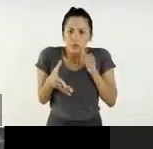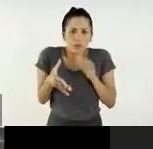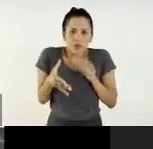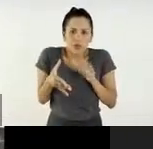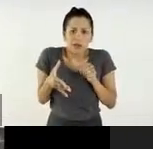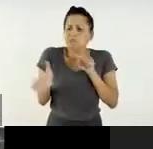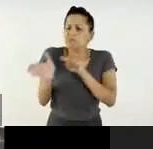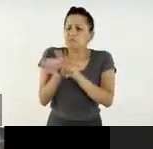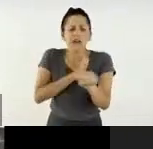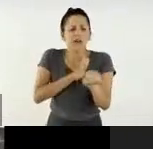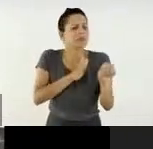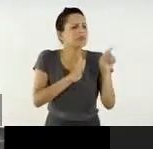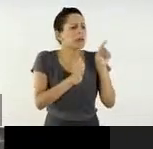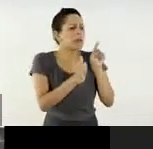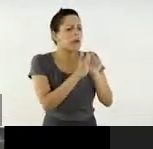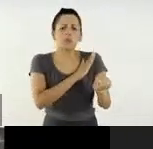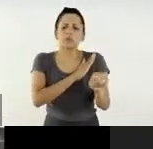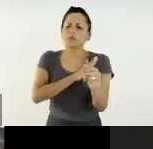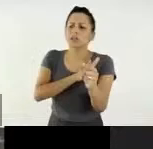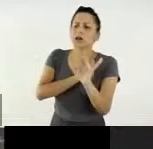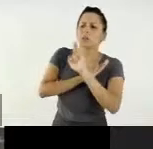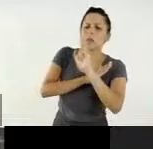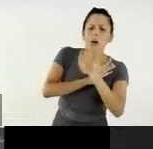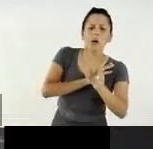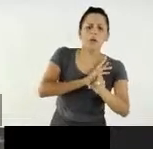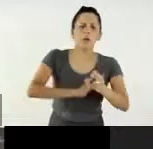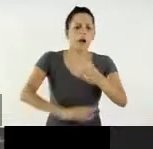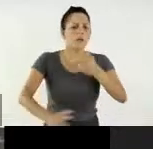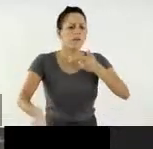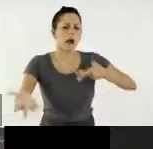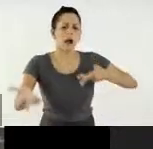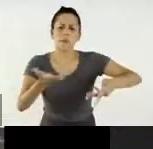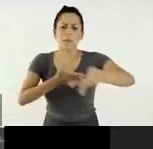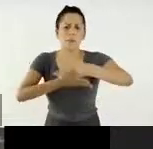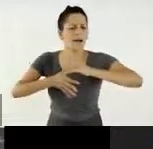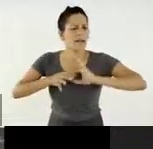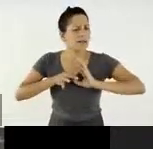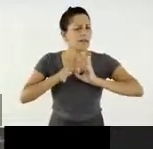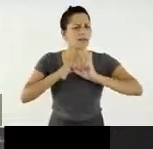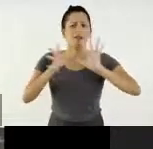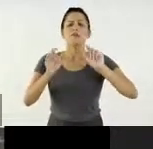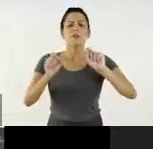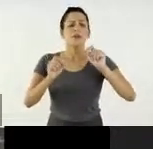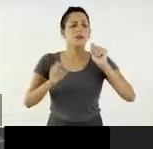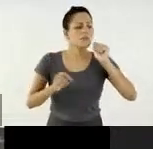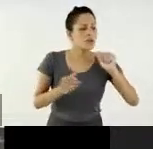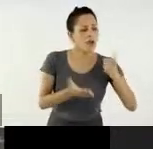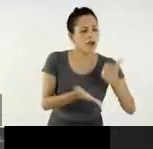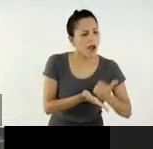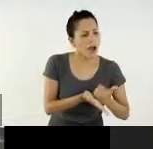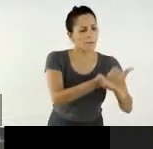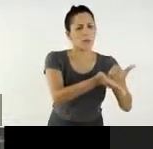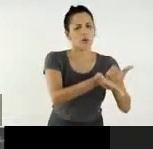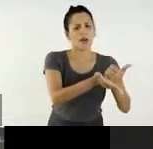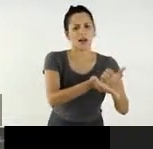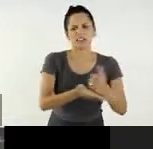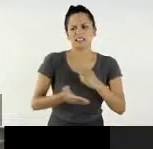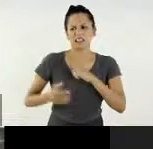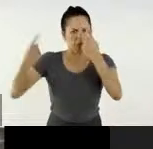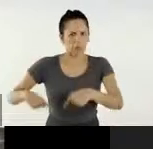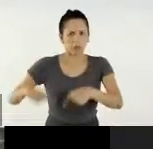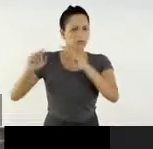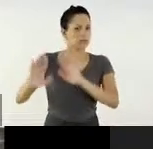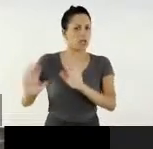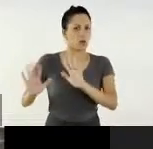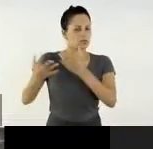They were structured for support and against competition, and took place in an isolated woodland setting with low-tech